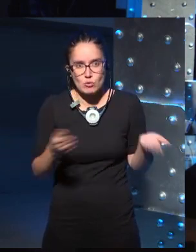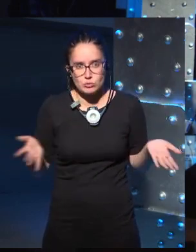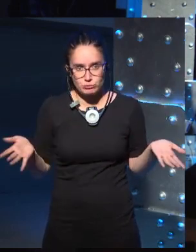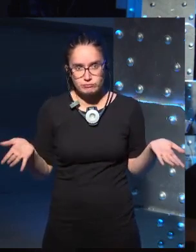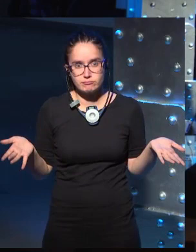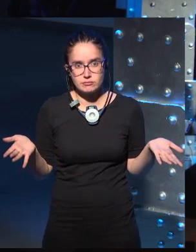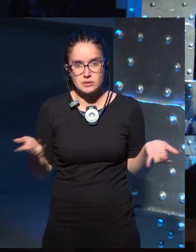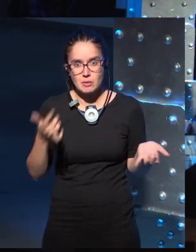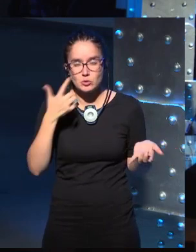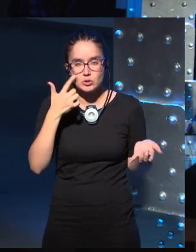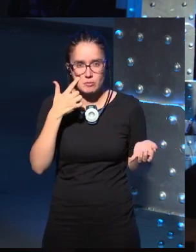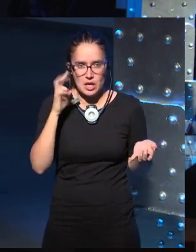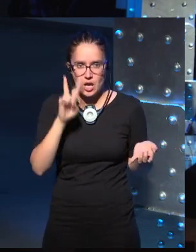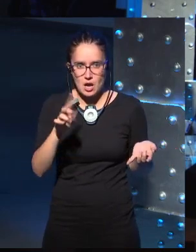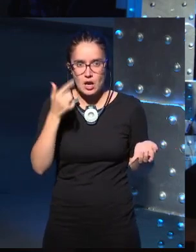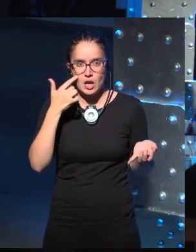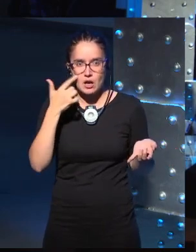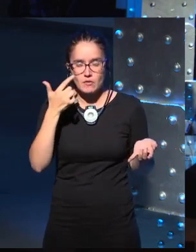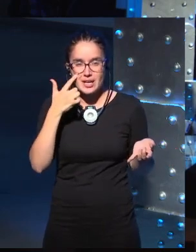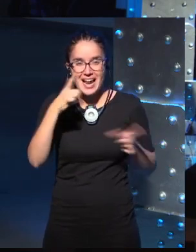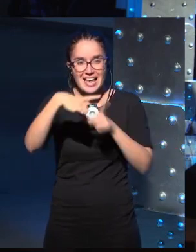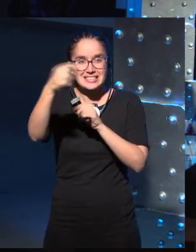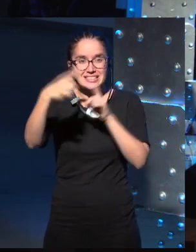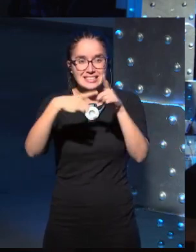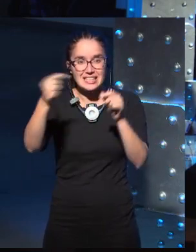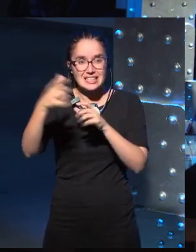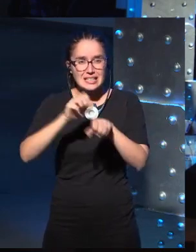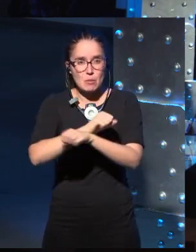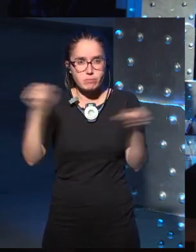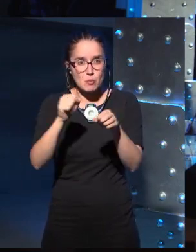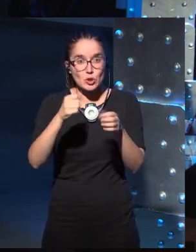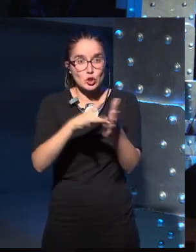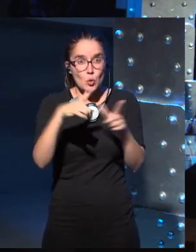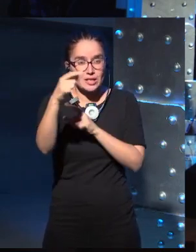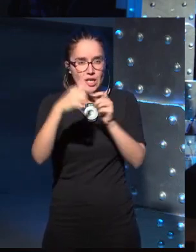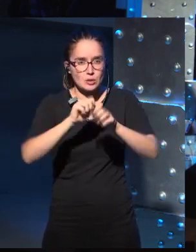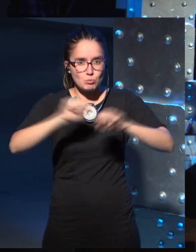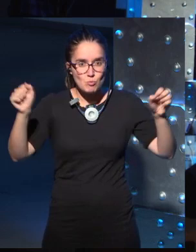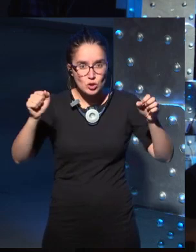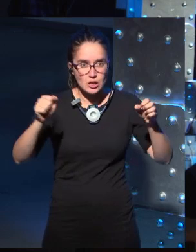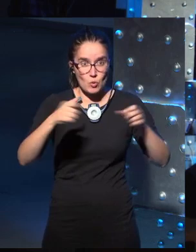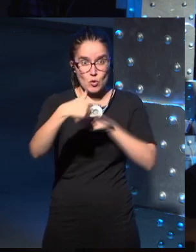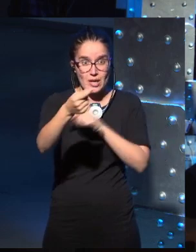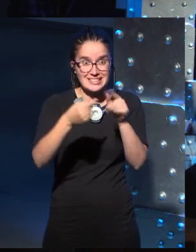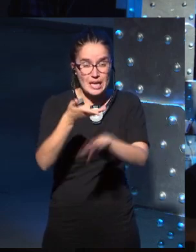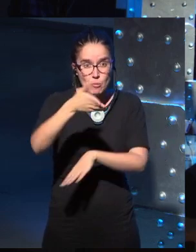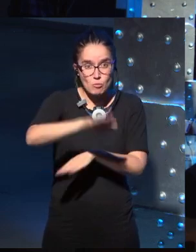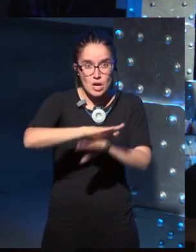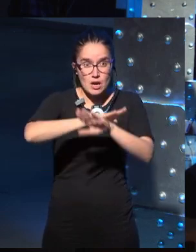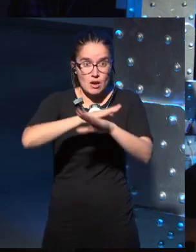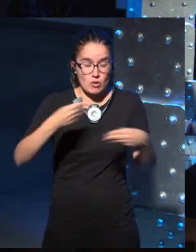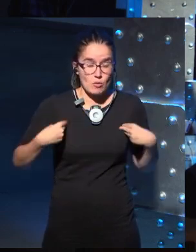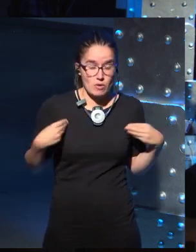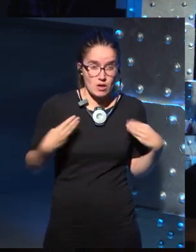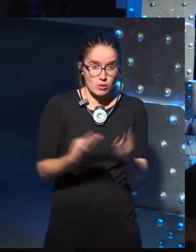have a look at exploding stars. When a star explodes, when a star dies, at the end of its life, it